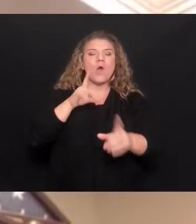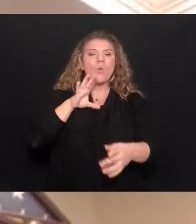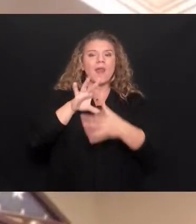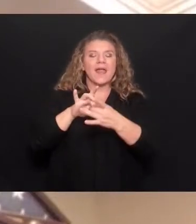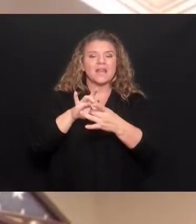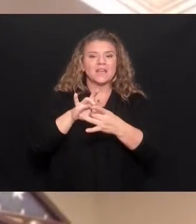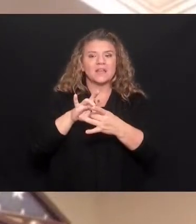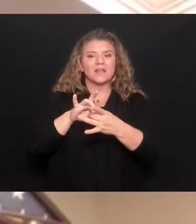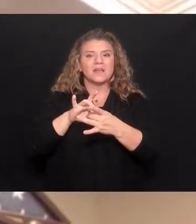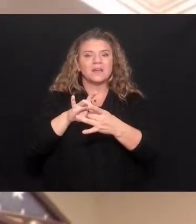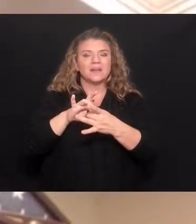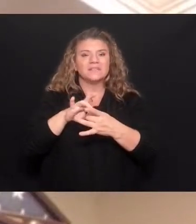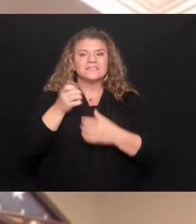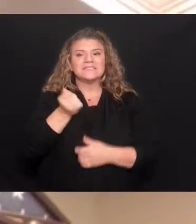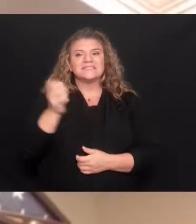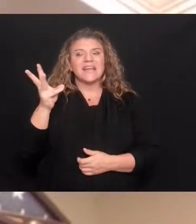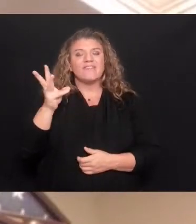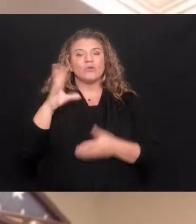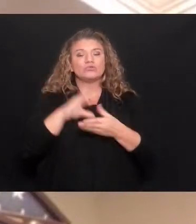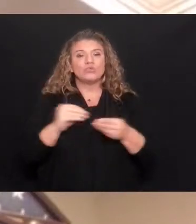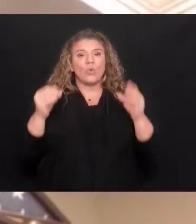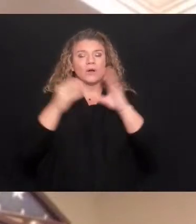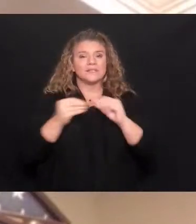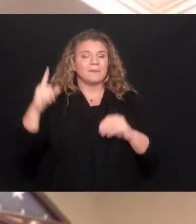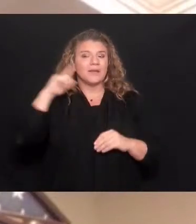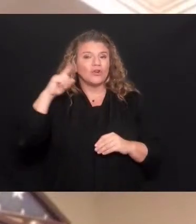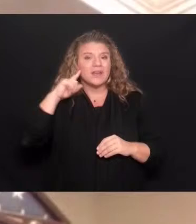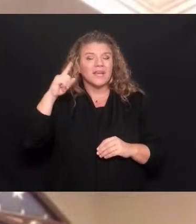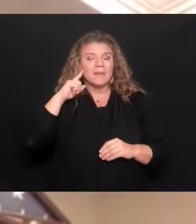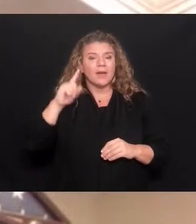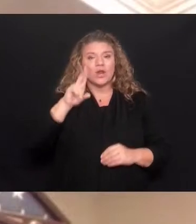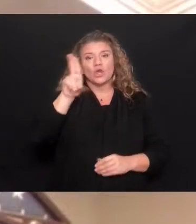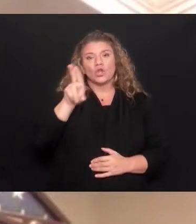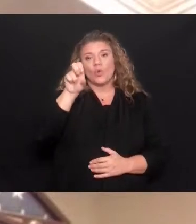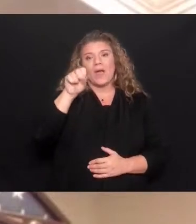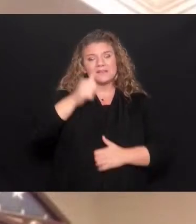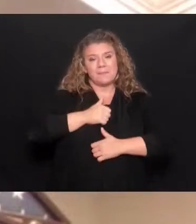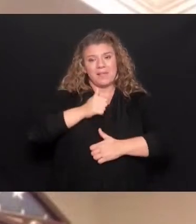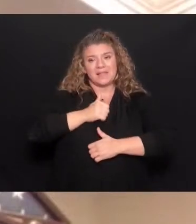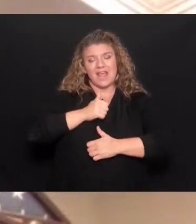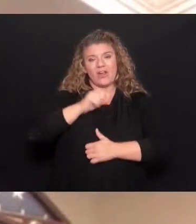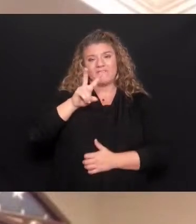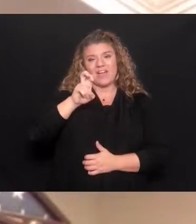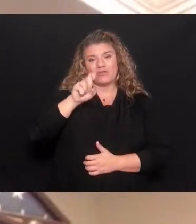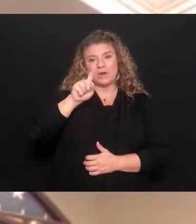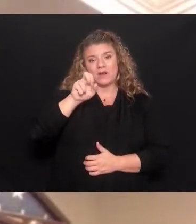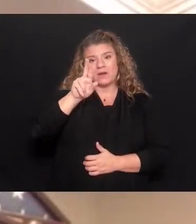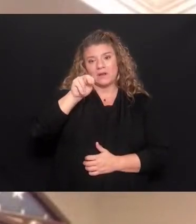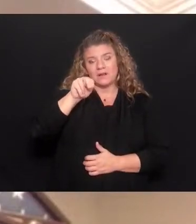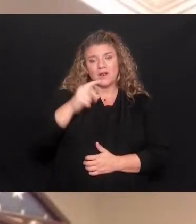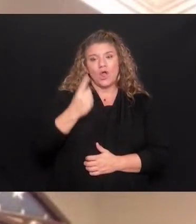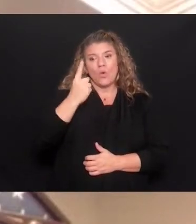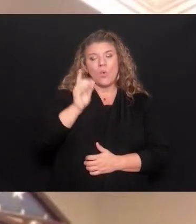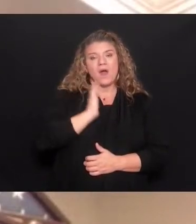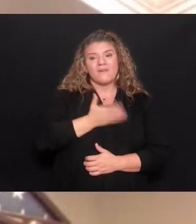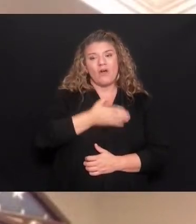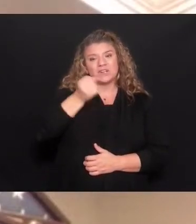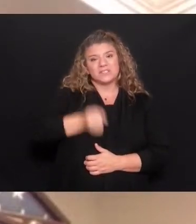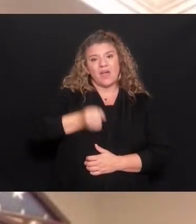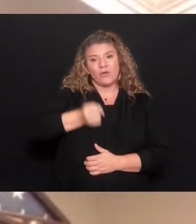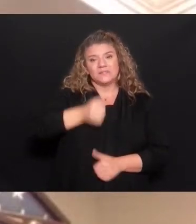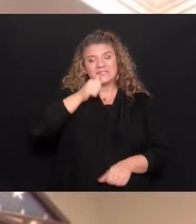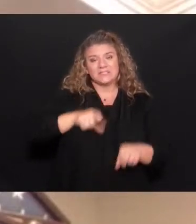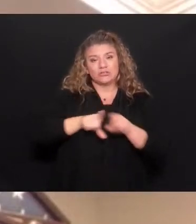to several stories going around about a U.S. military veteran in one of our southern sister